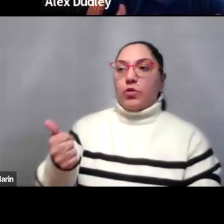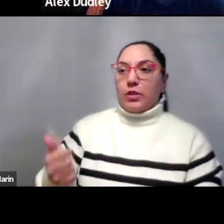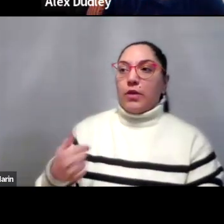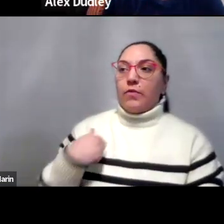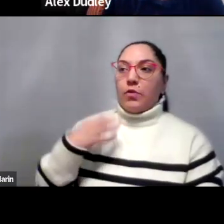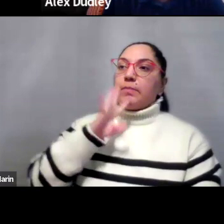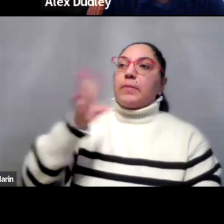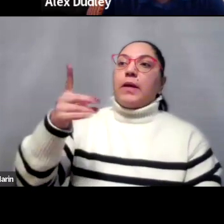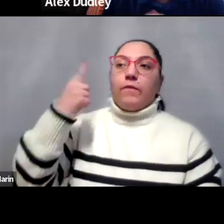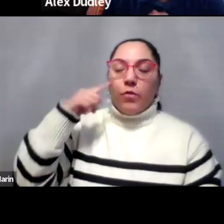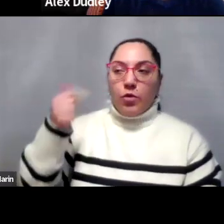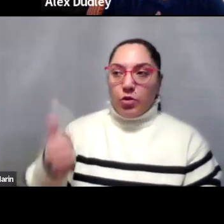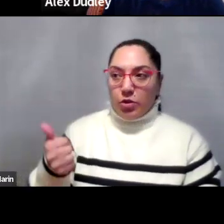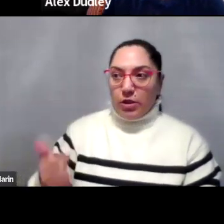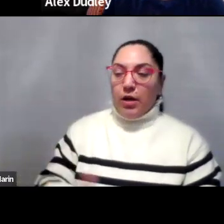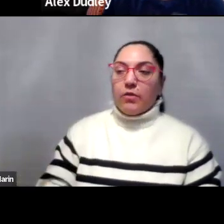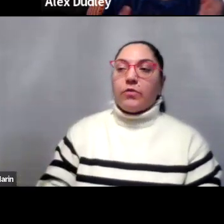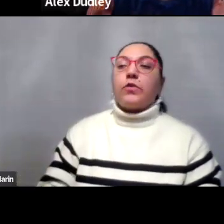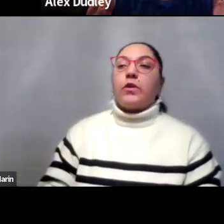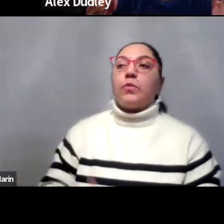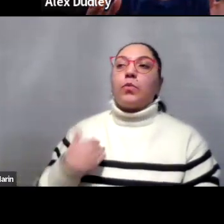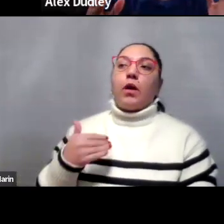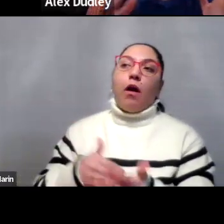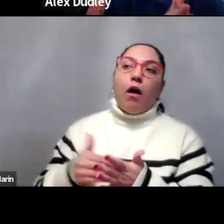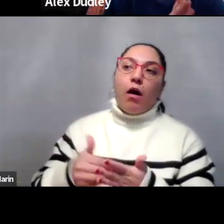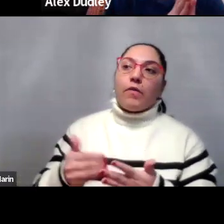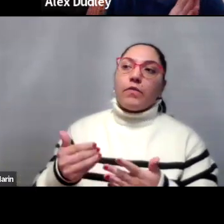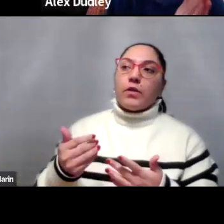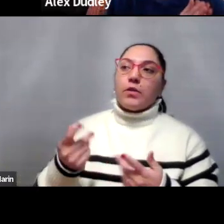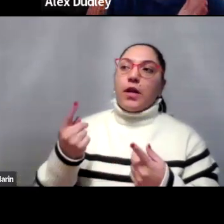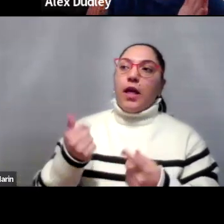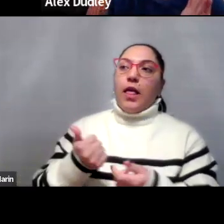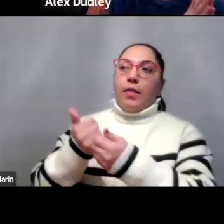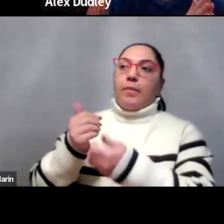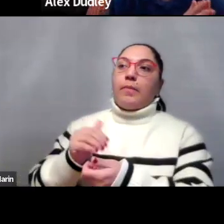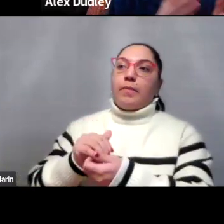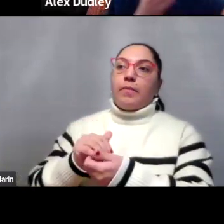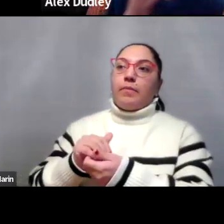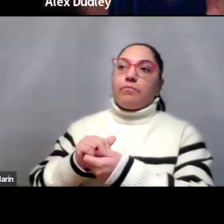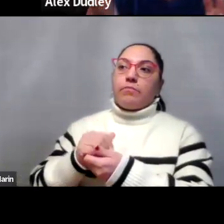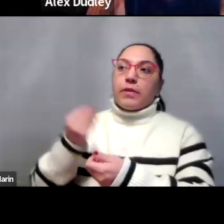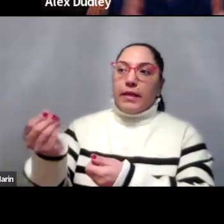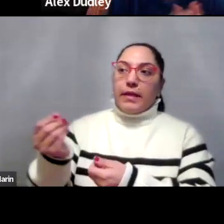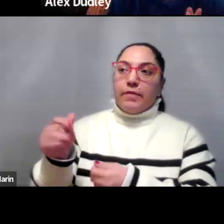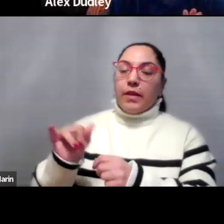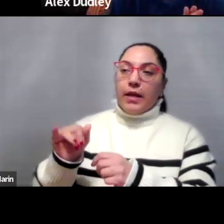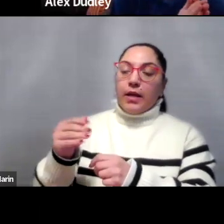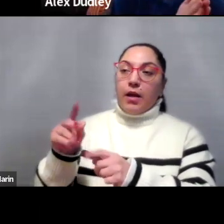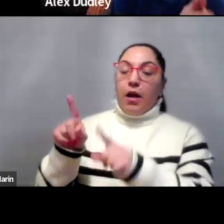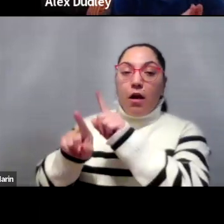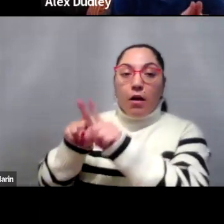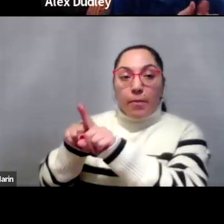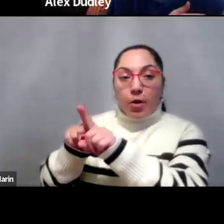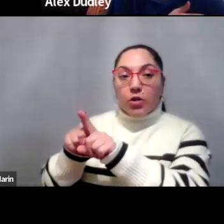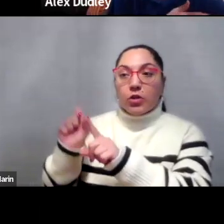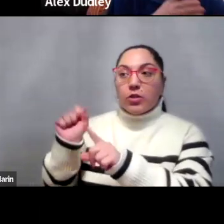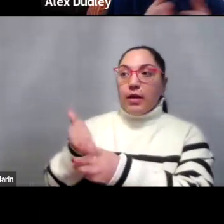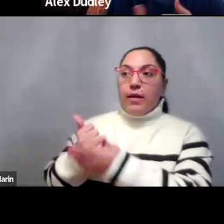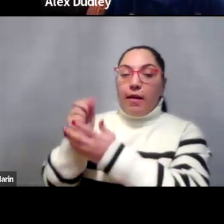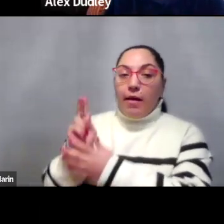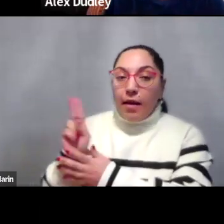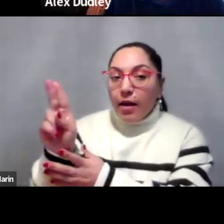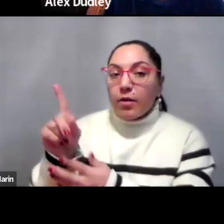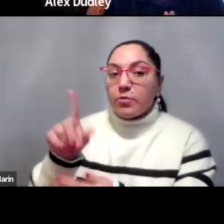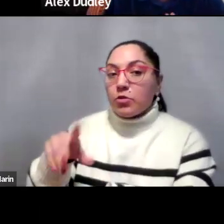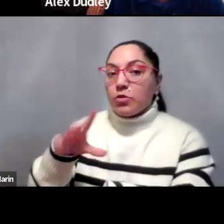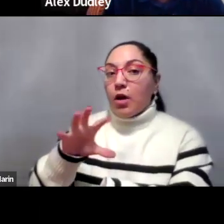them advocate for themselves. And often we will help partner them with a natural support or one of our staff that can go with them to one of